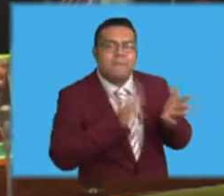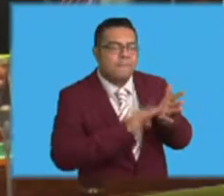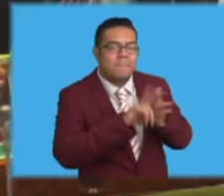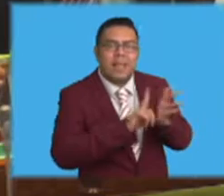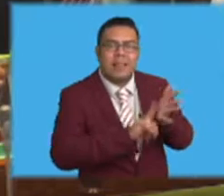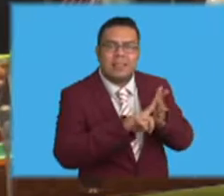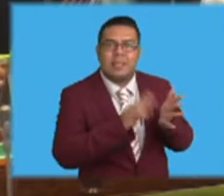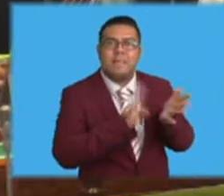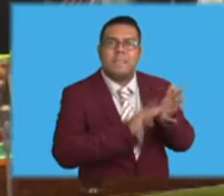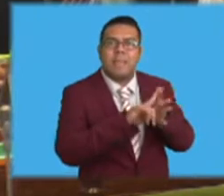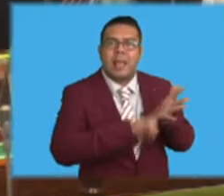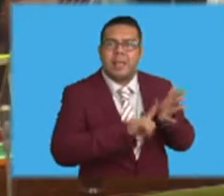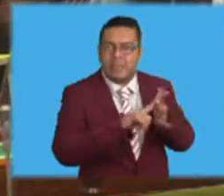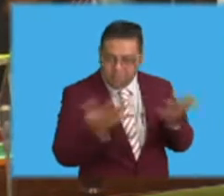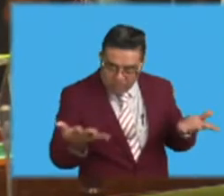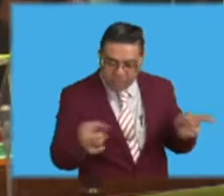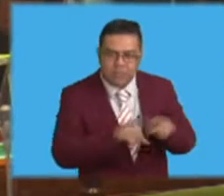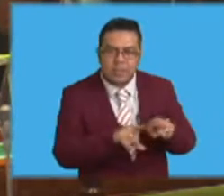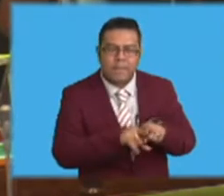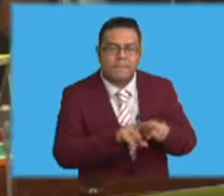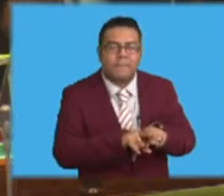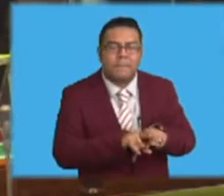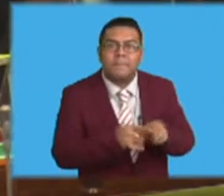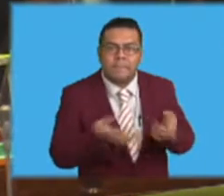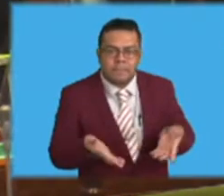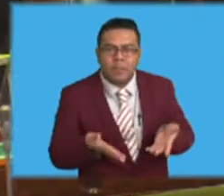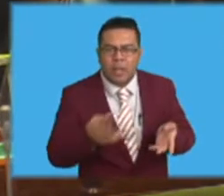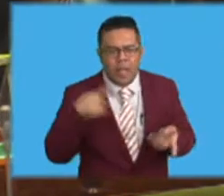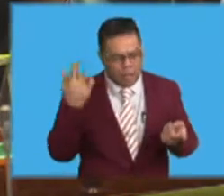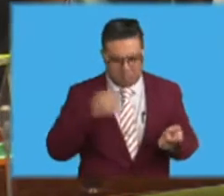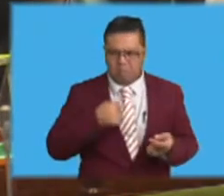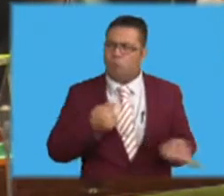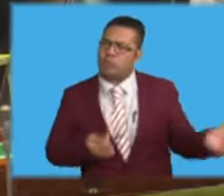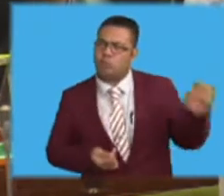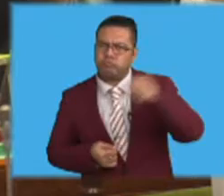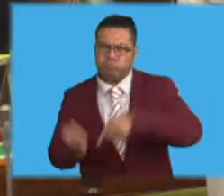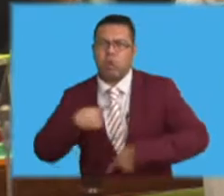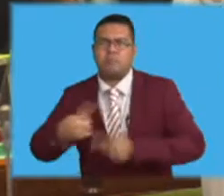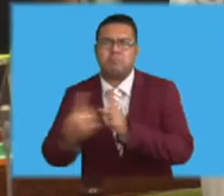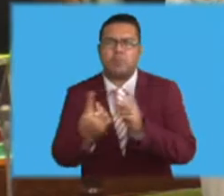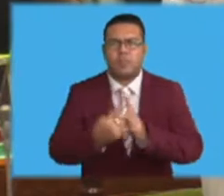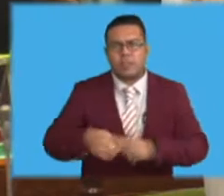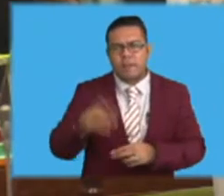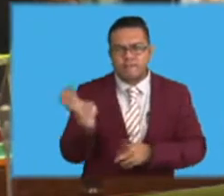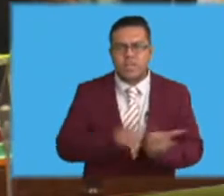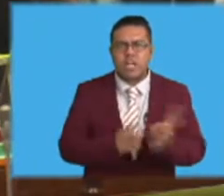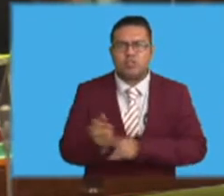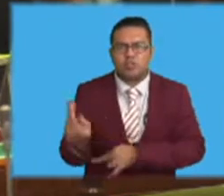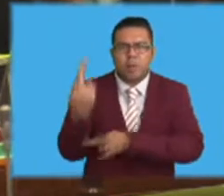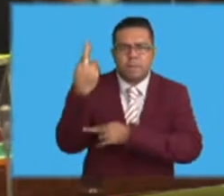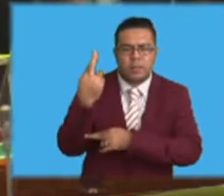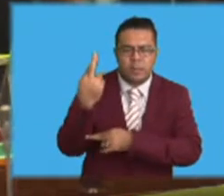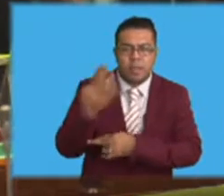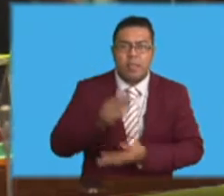Thursday, 10th May, during my visit to Navua, and I also met up with the village representative. The Divisional Office of the Medical